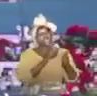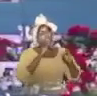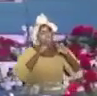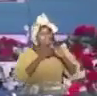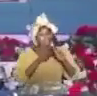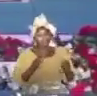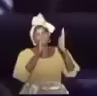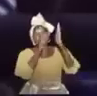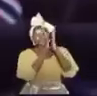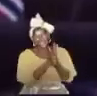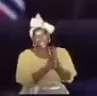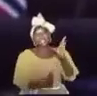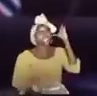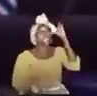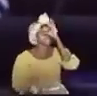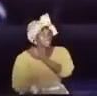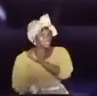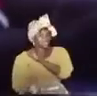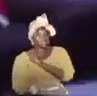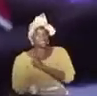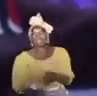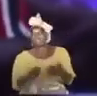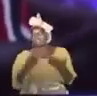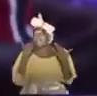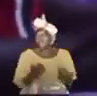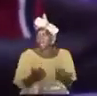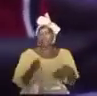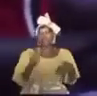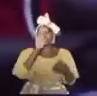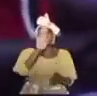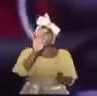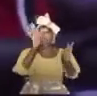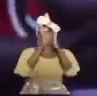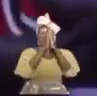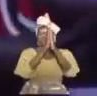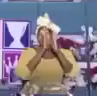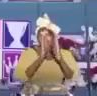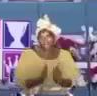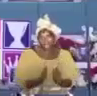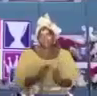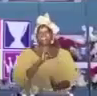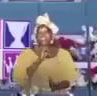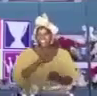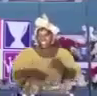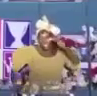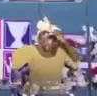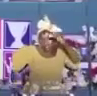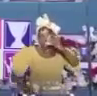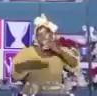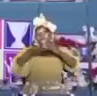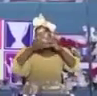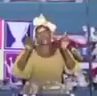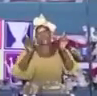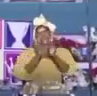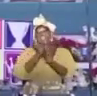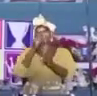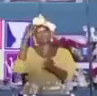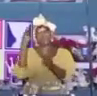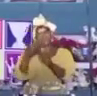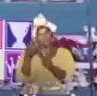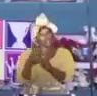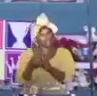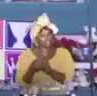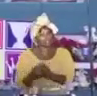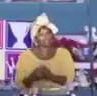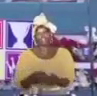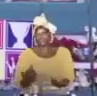pray amiss. What gives power to your prayer is its word compliancy.